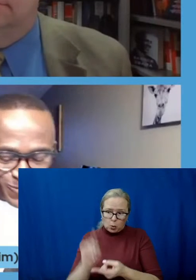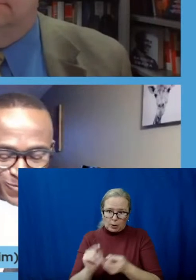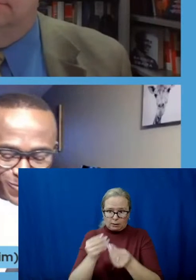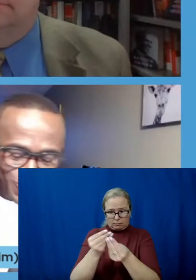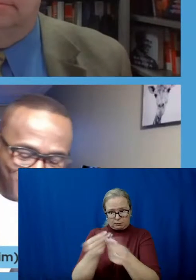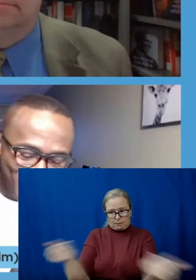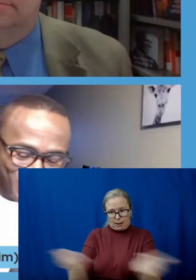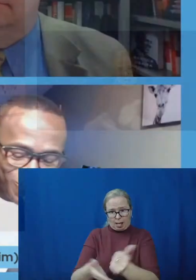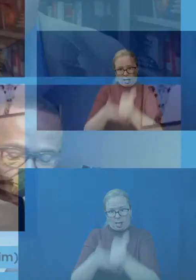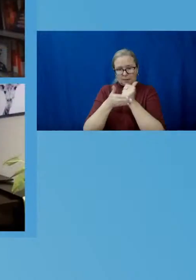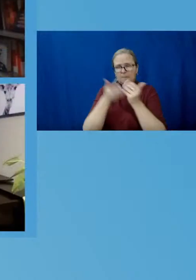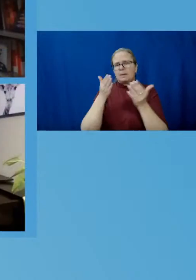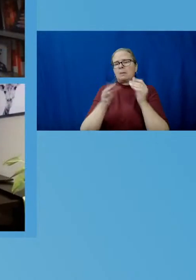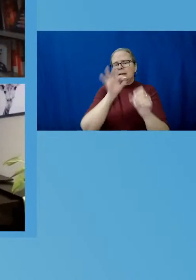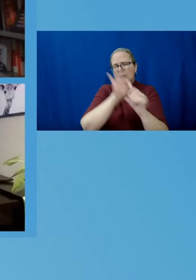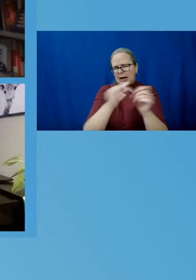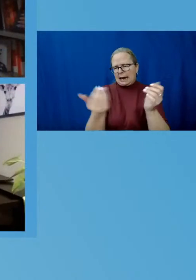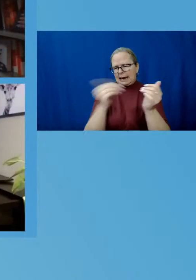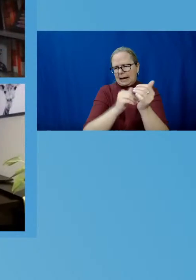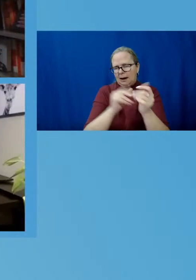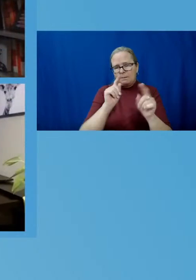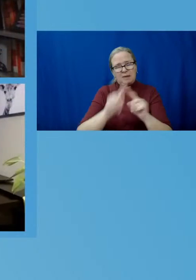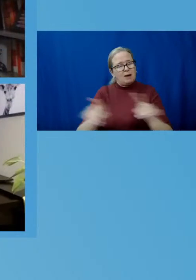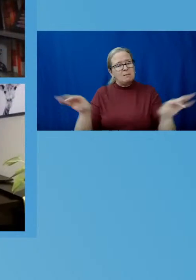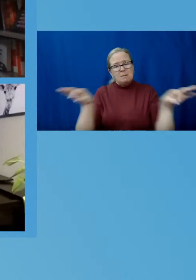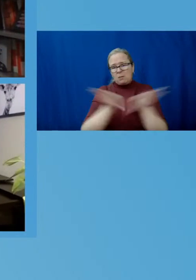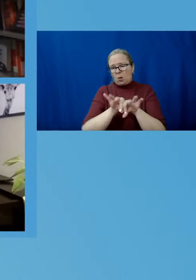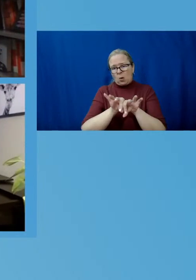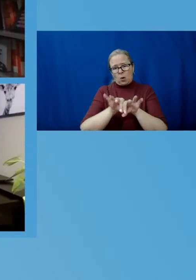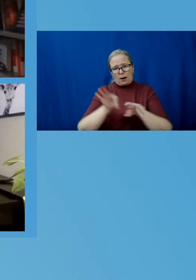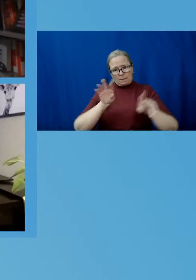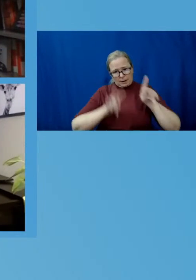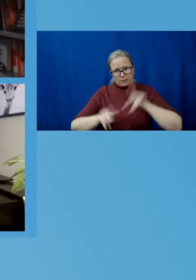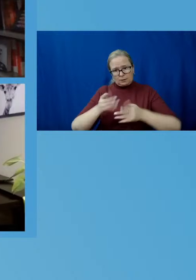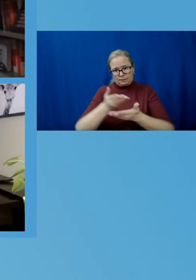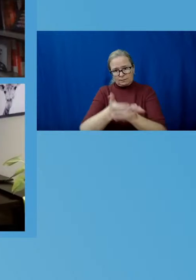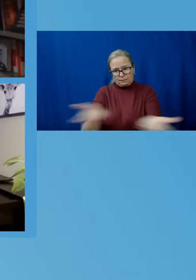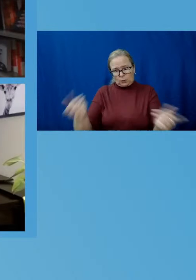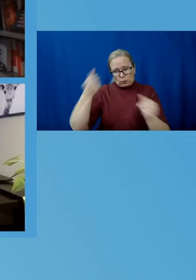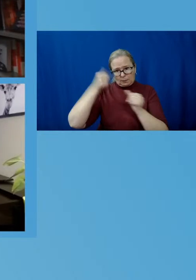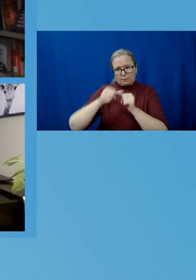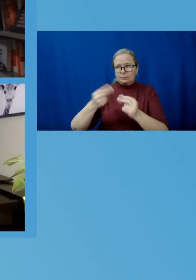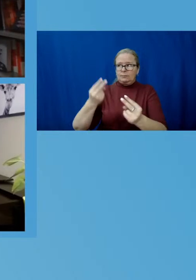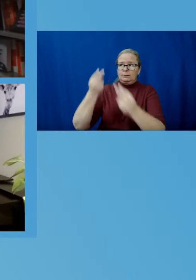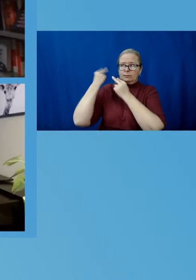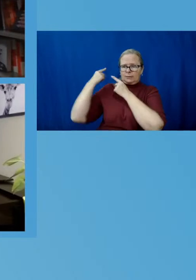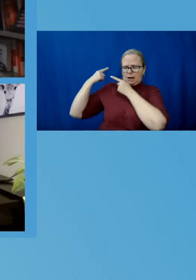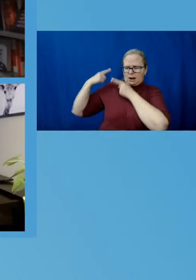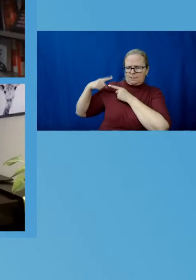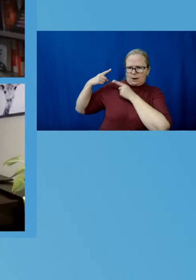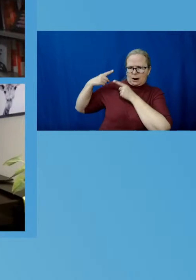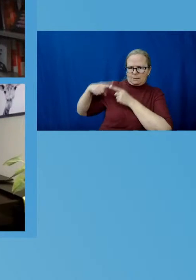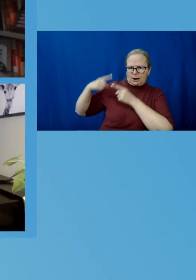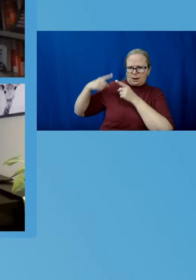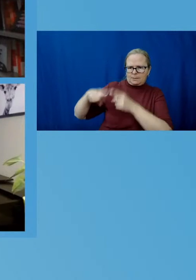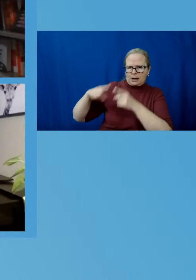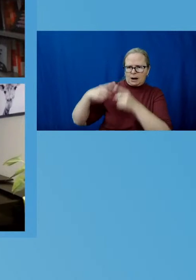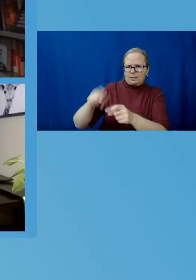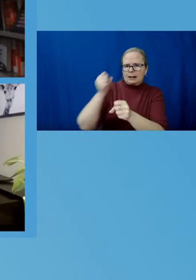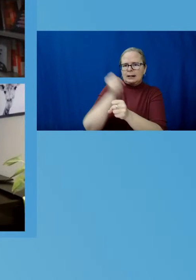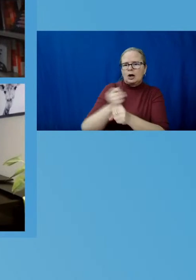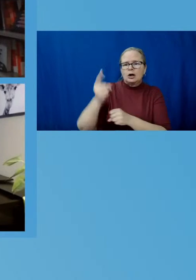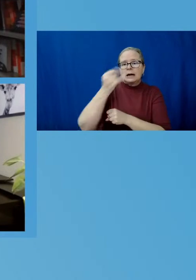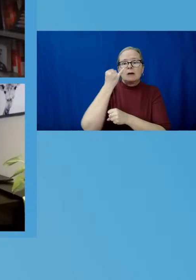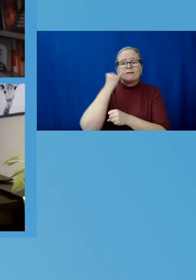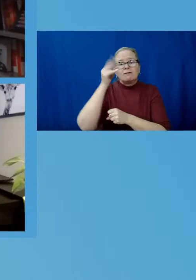do go to vote, it's not just about what may be the big issue that day, but what's actually happened over the last, well, 3 years now, but 4 years when